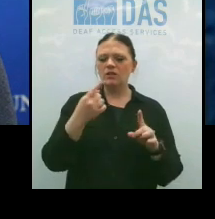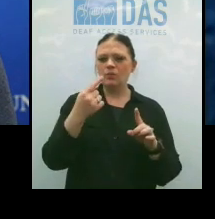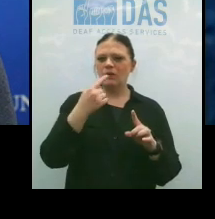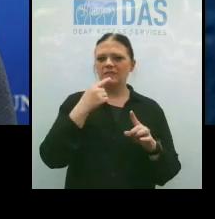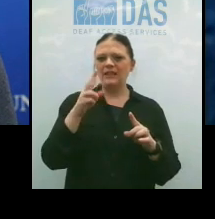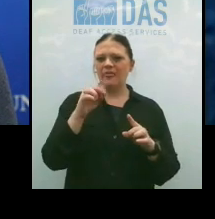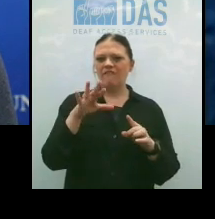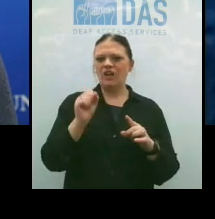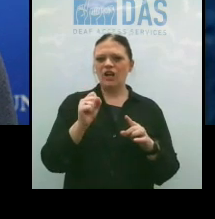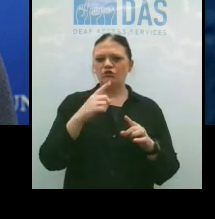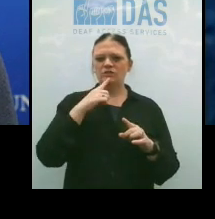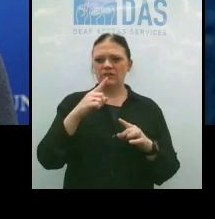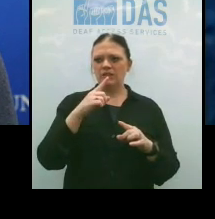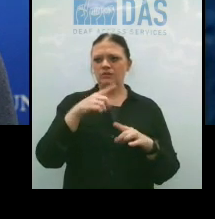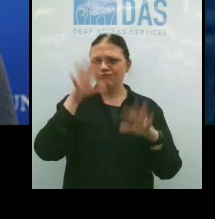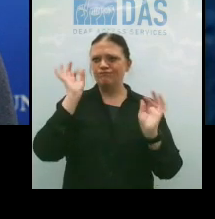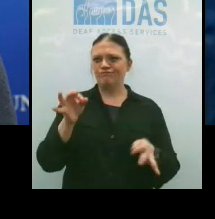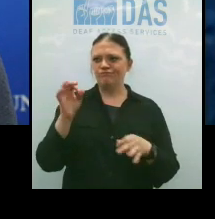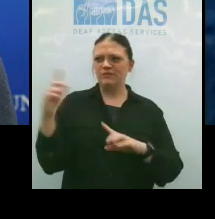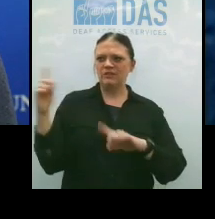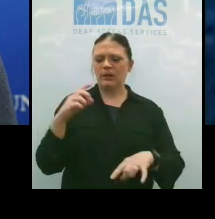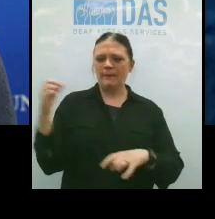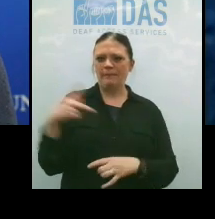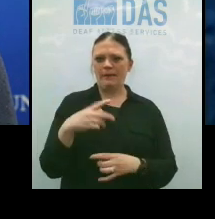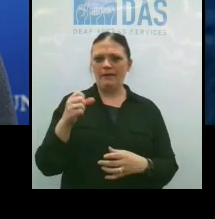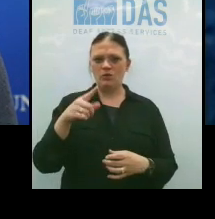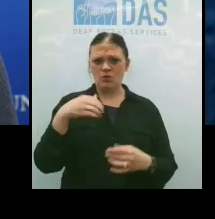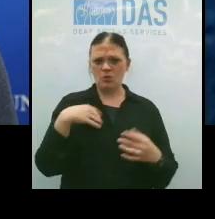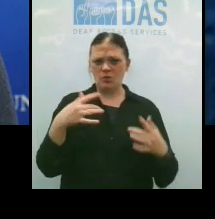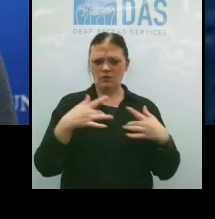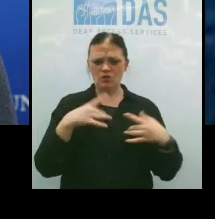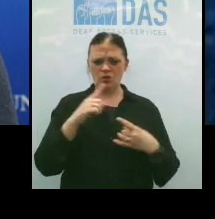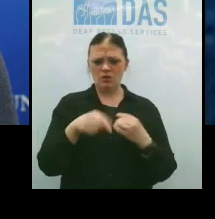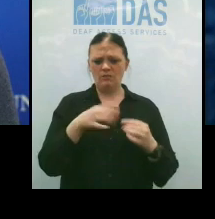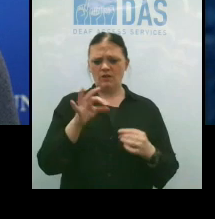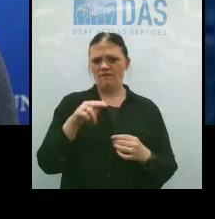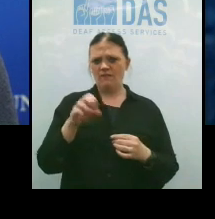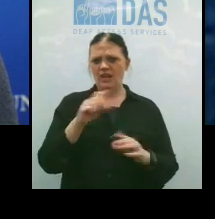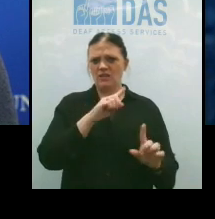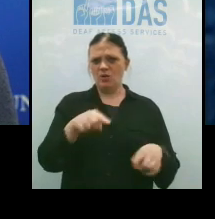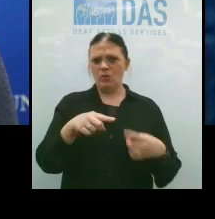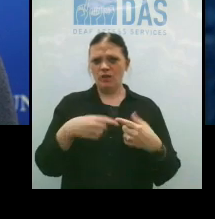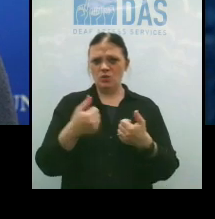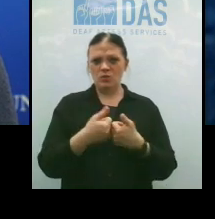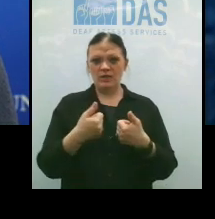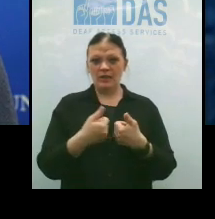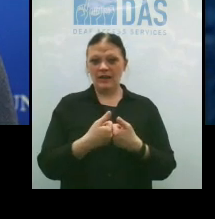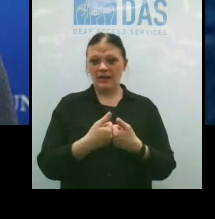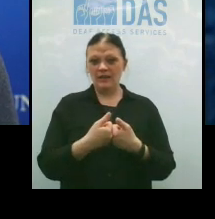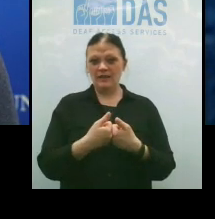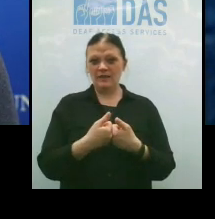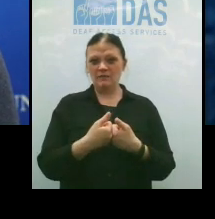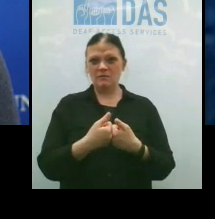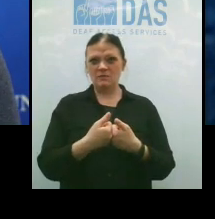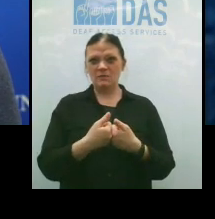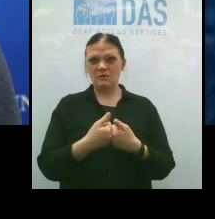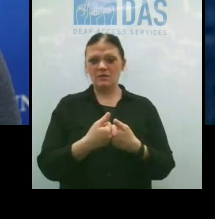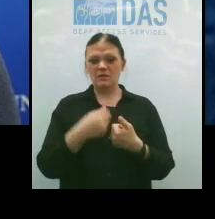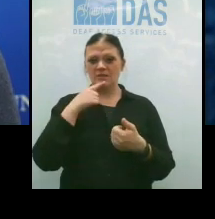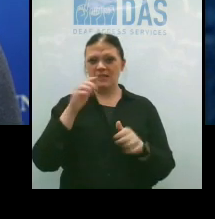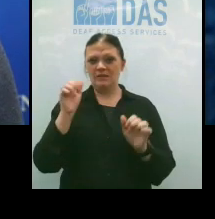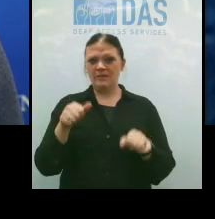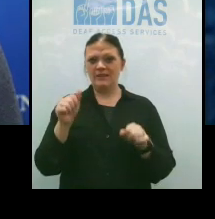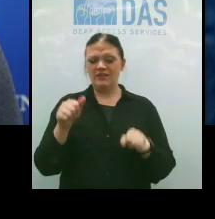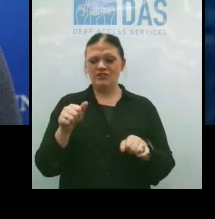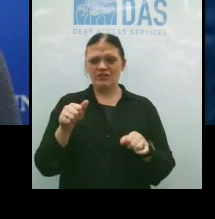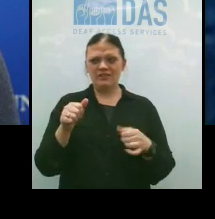back. So do you have any concerns about fans going to the game, since that is potentially a likelihood?